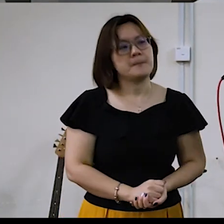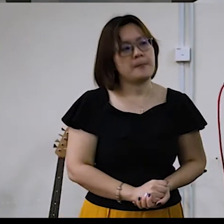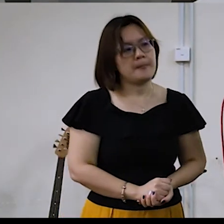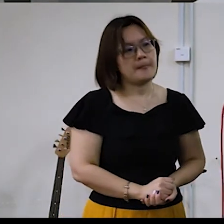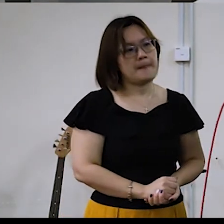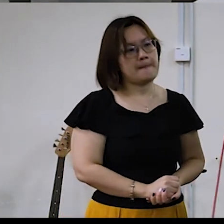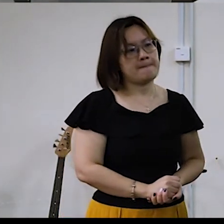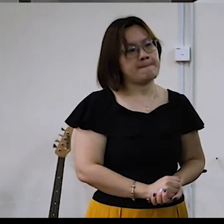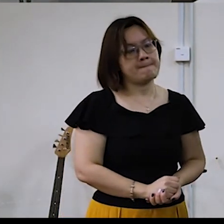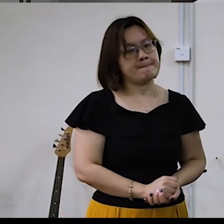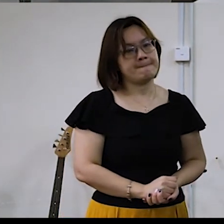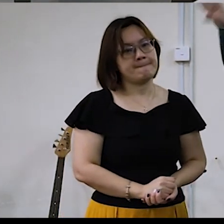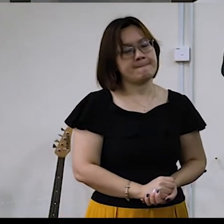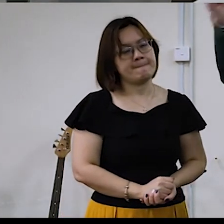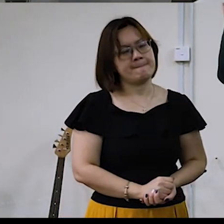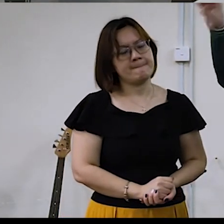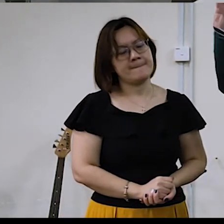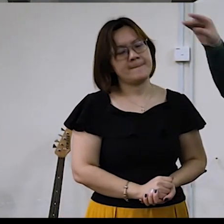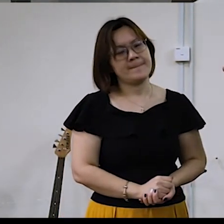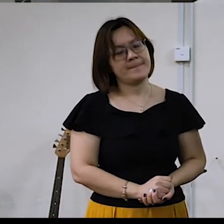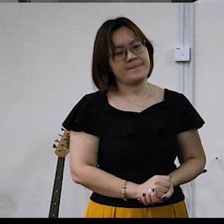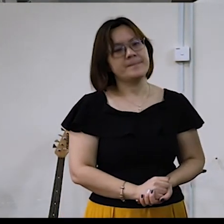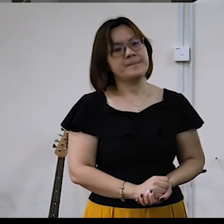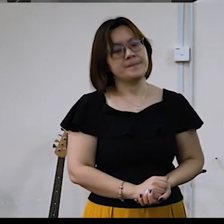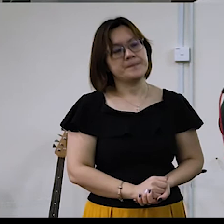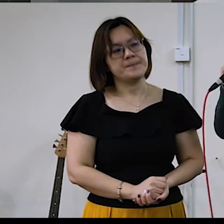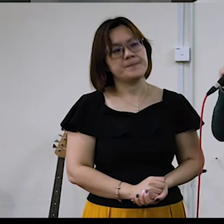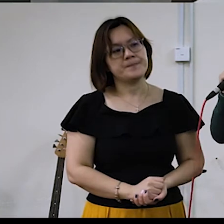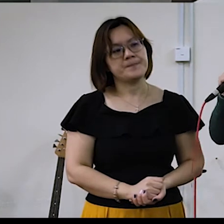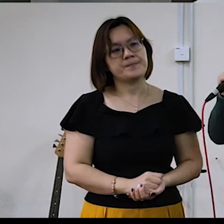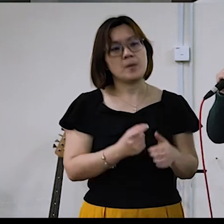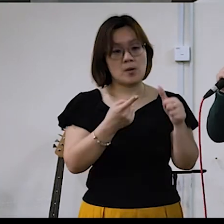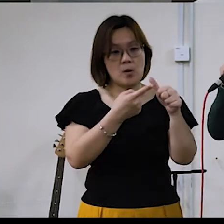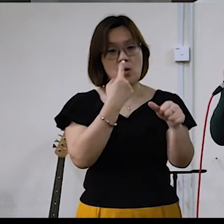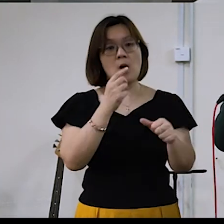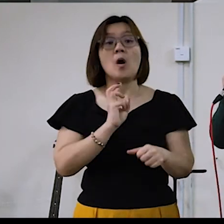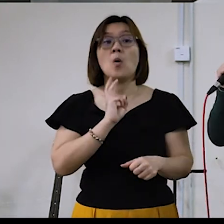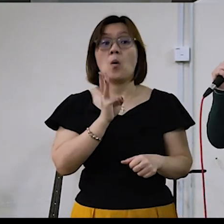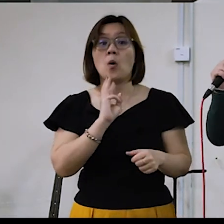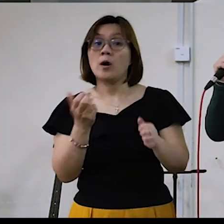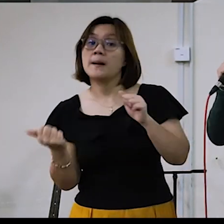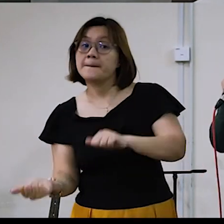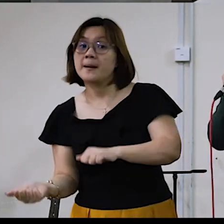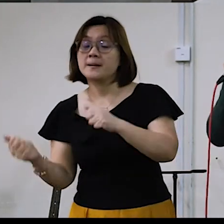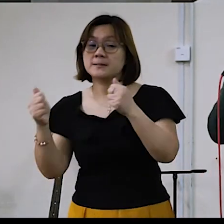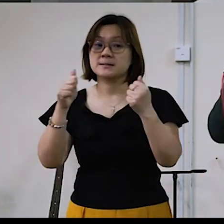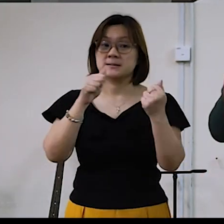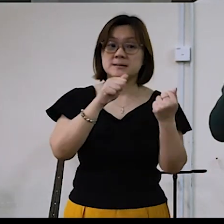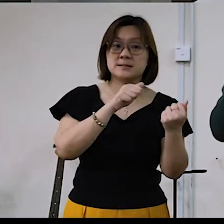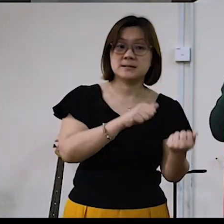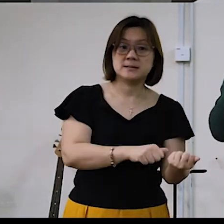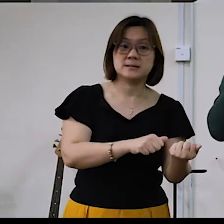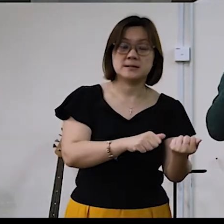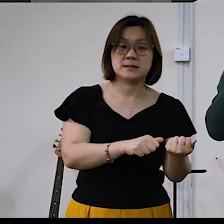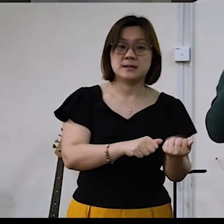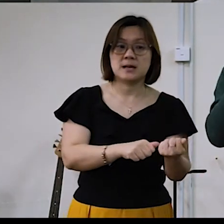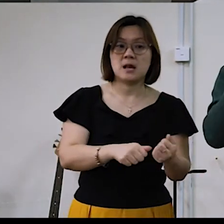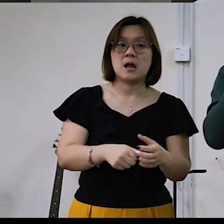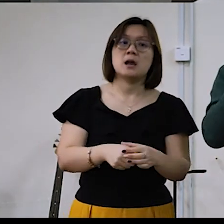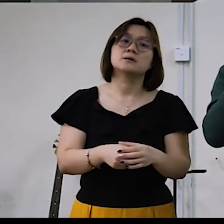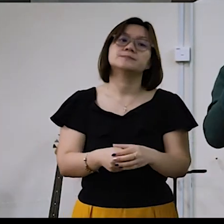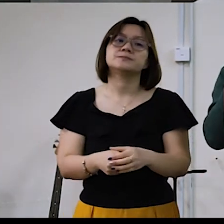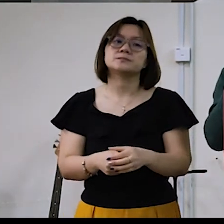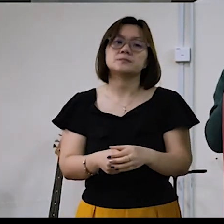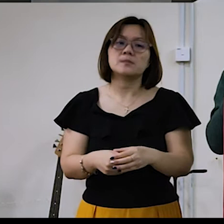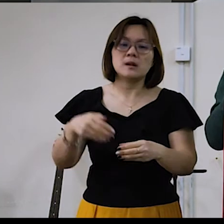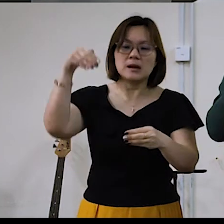to immerse in water. Not throw some water on your head. That's not in the Bible. In the Bible, we always follow the Bible. Who can say amen? The Bible,